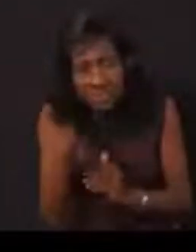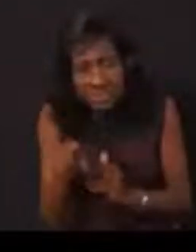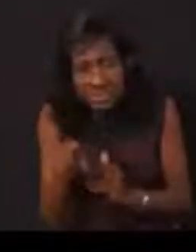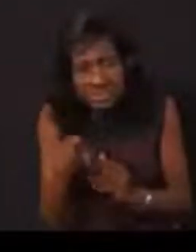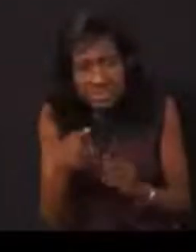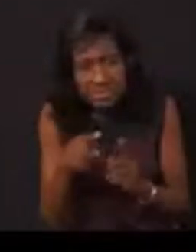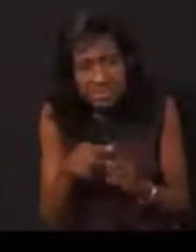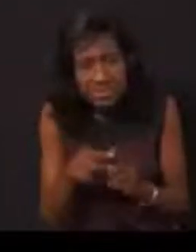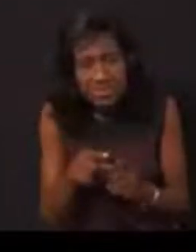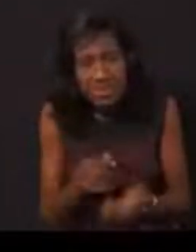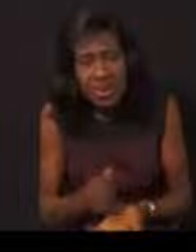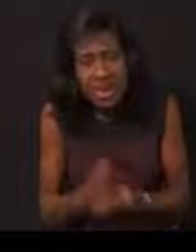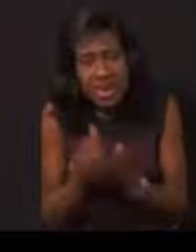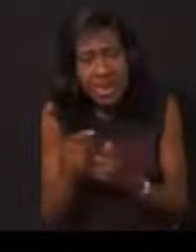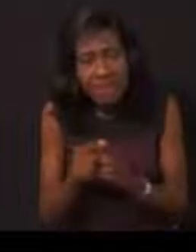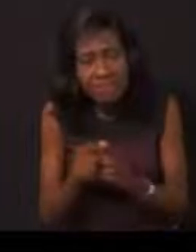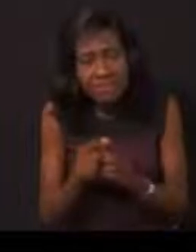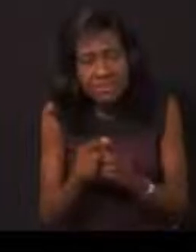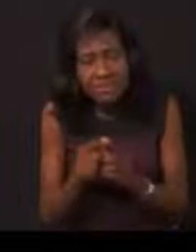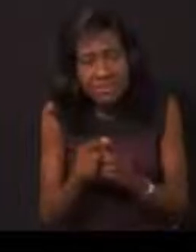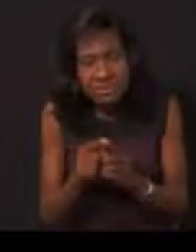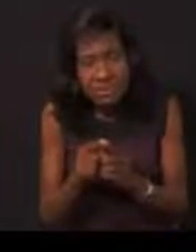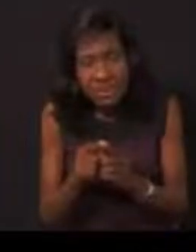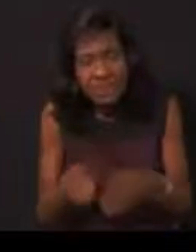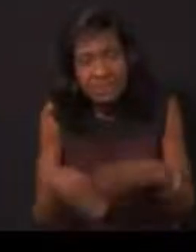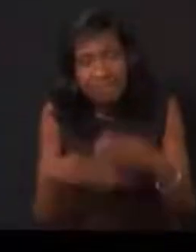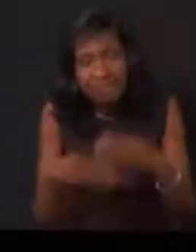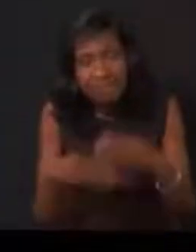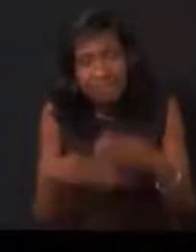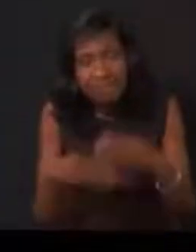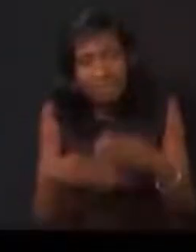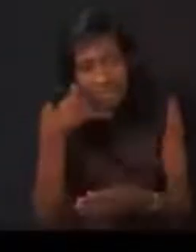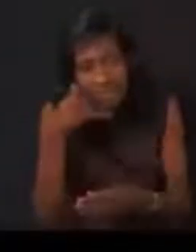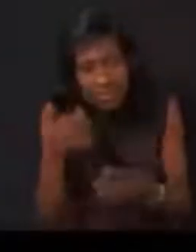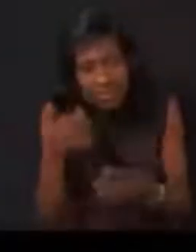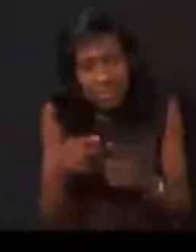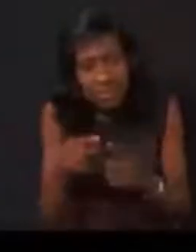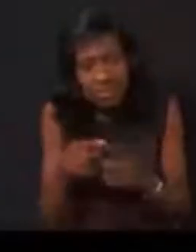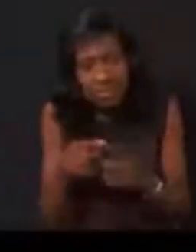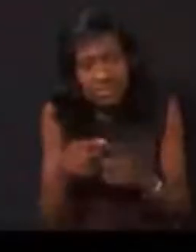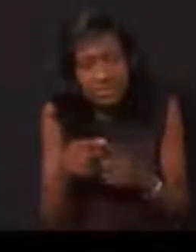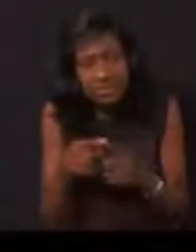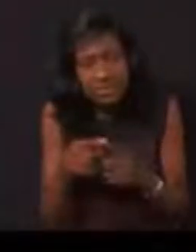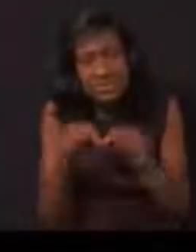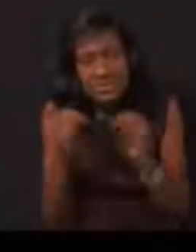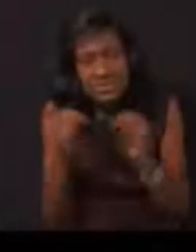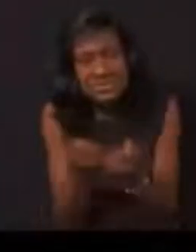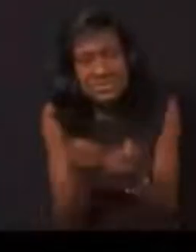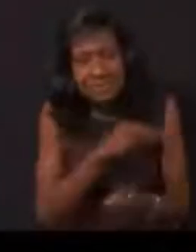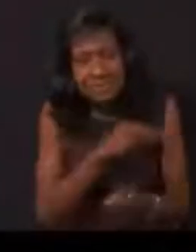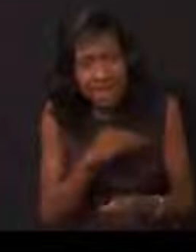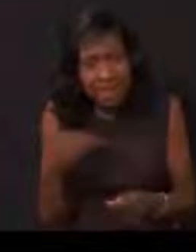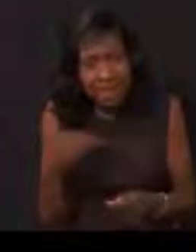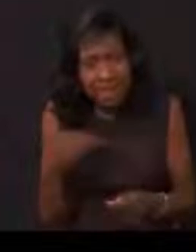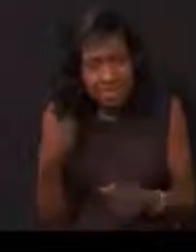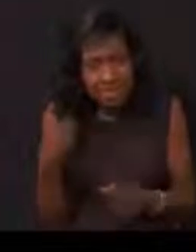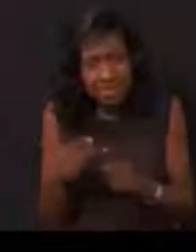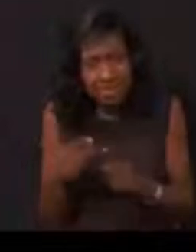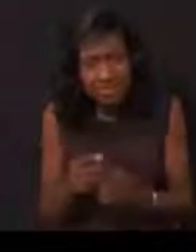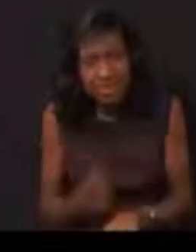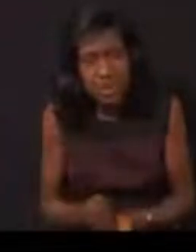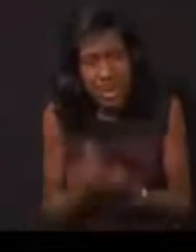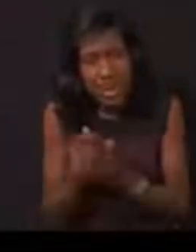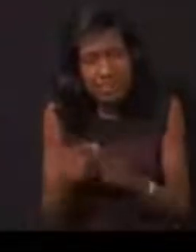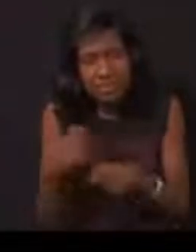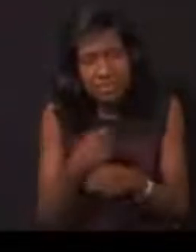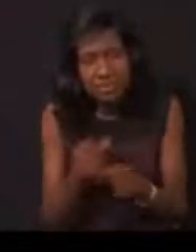the appropriate team members. And the aim of this is to provide a faster response time and to improve customer